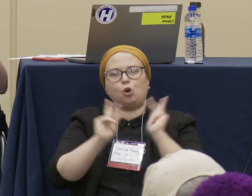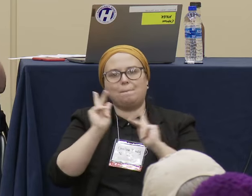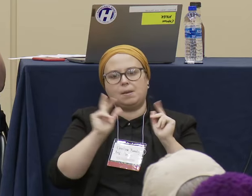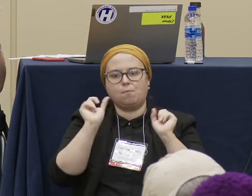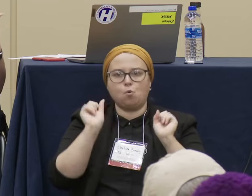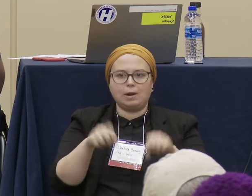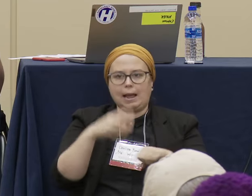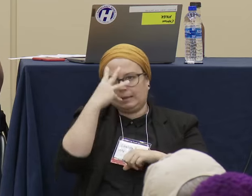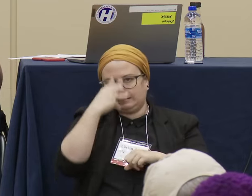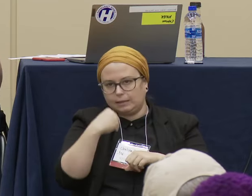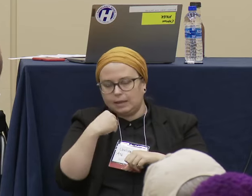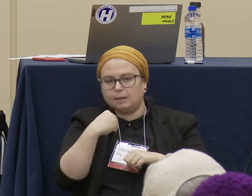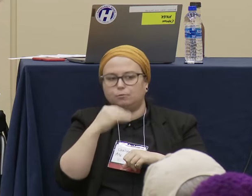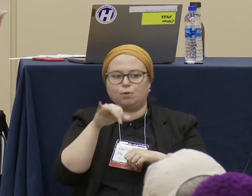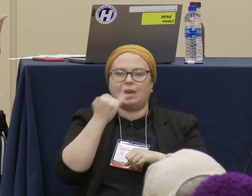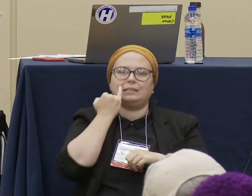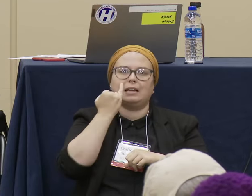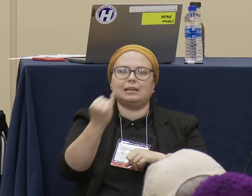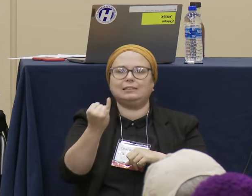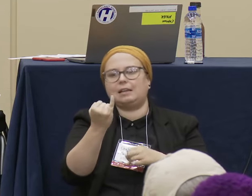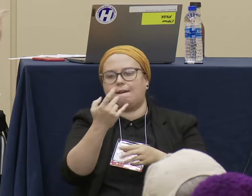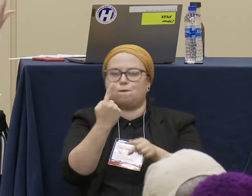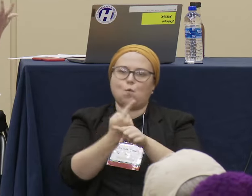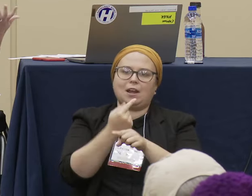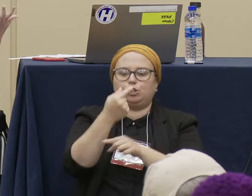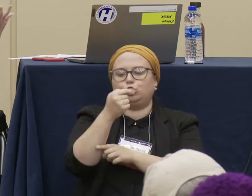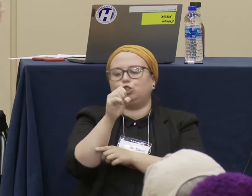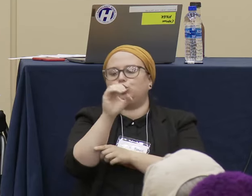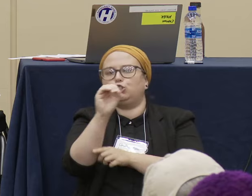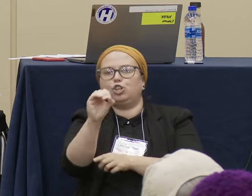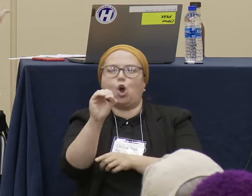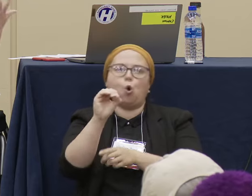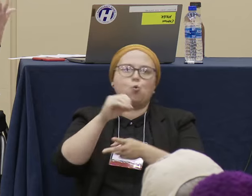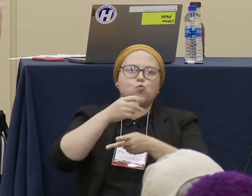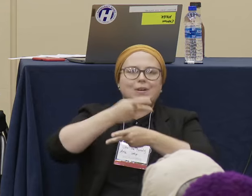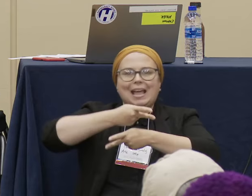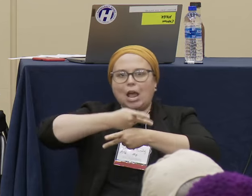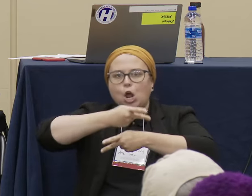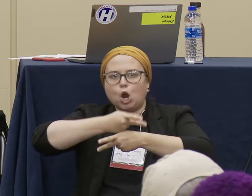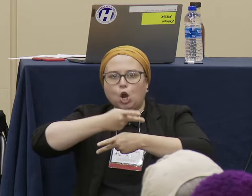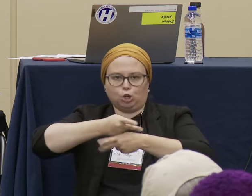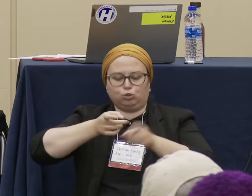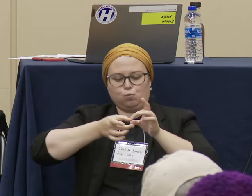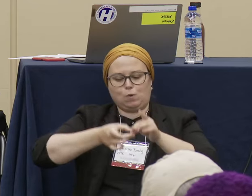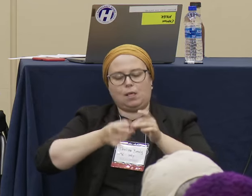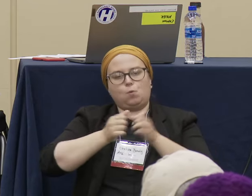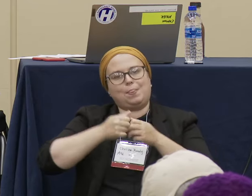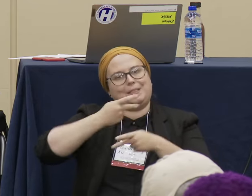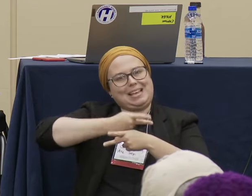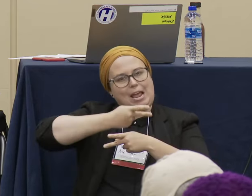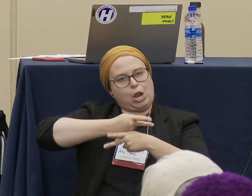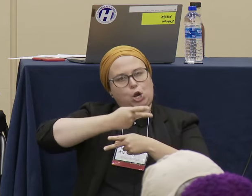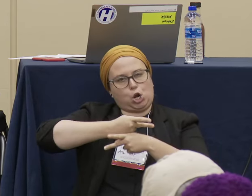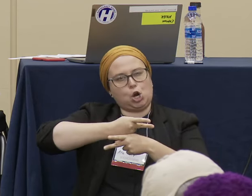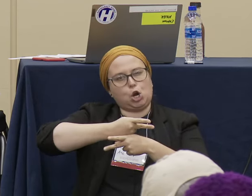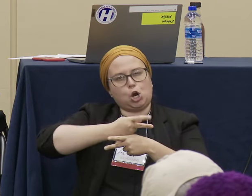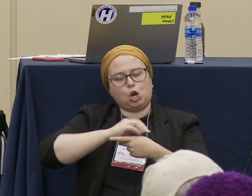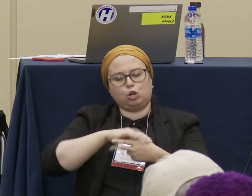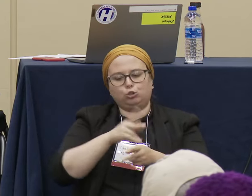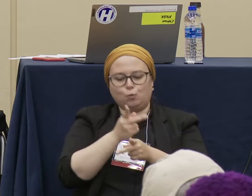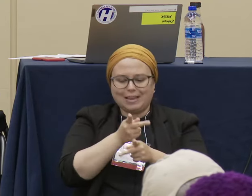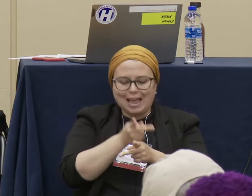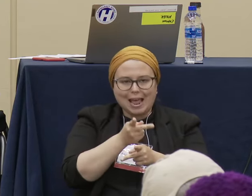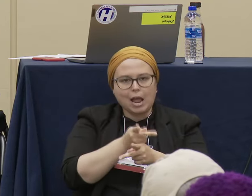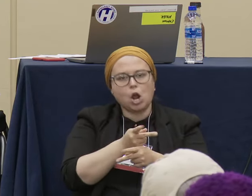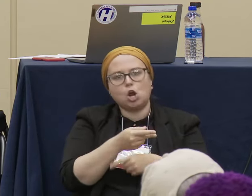So it's this idea of, right, GEO care. It's about caring. We're getting into the caring thing. And it's, again, care and profit